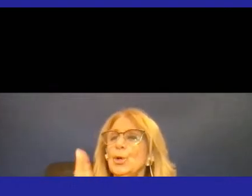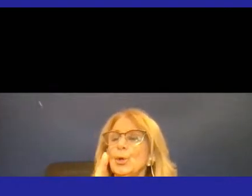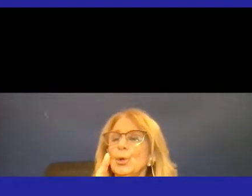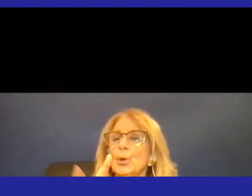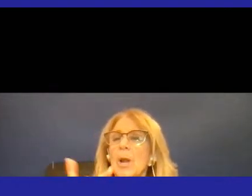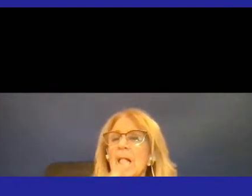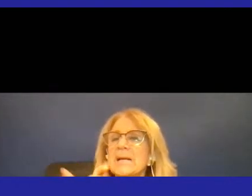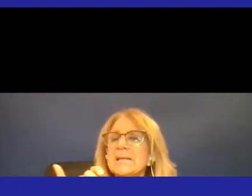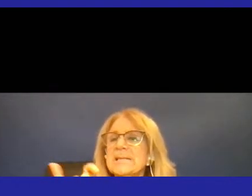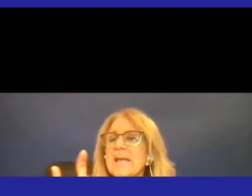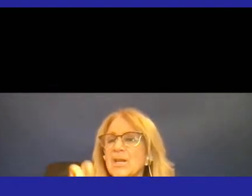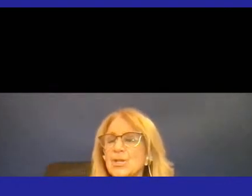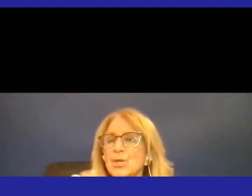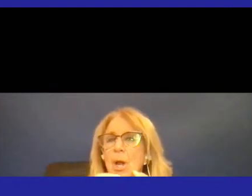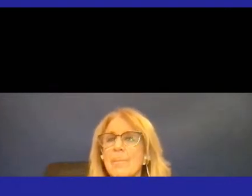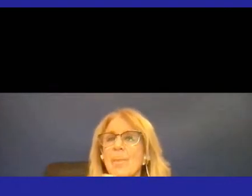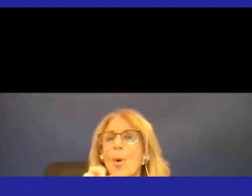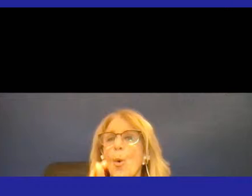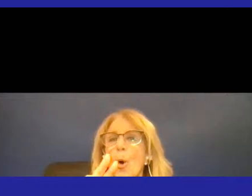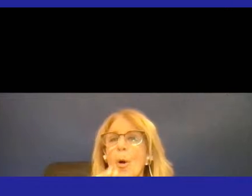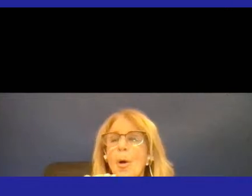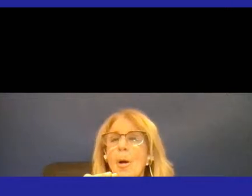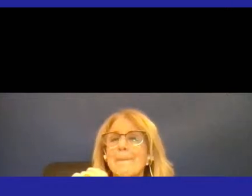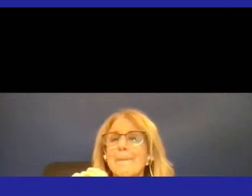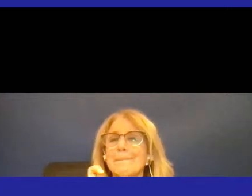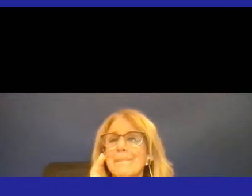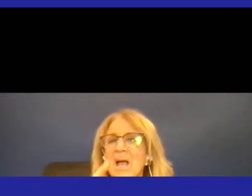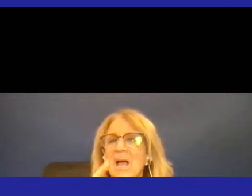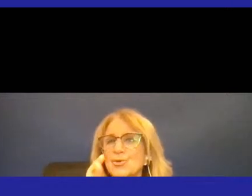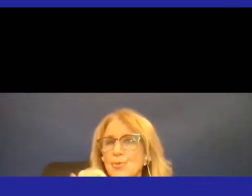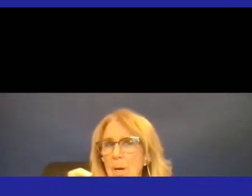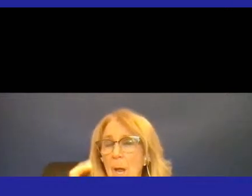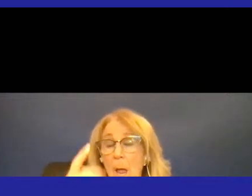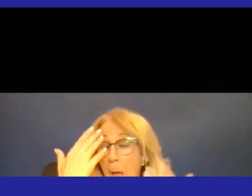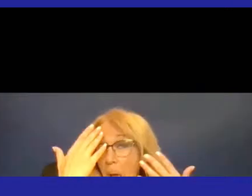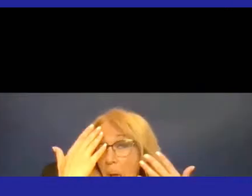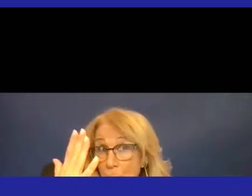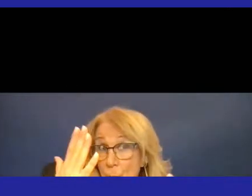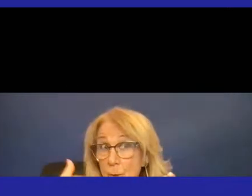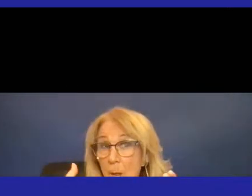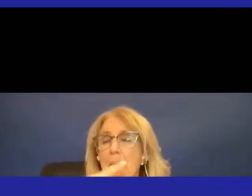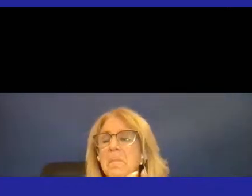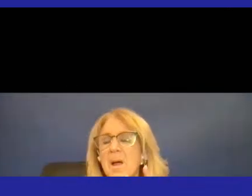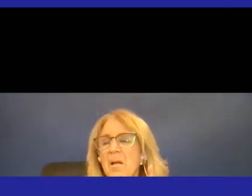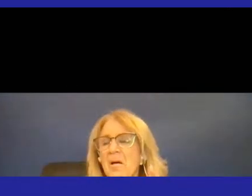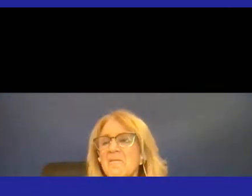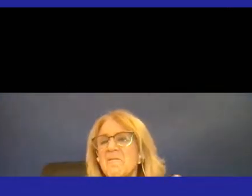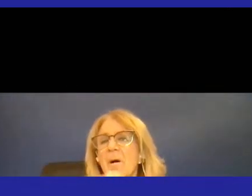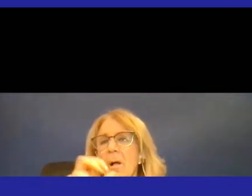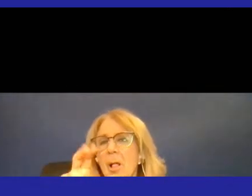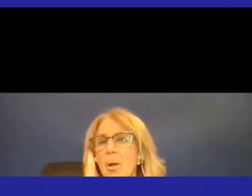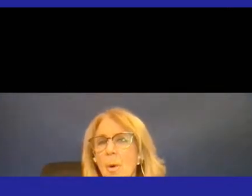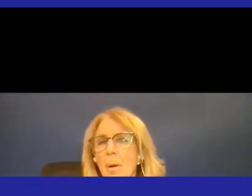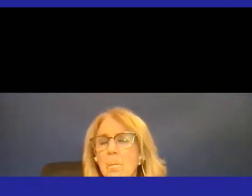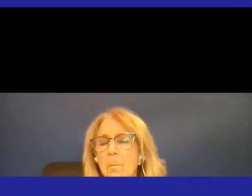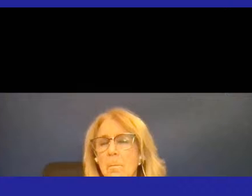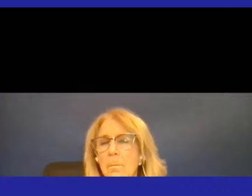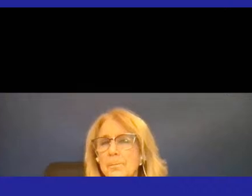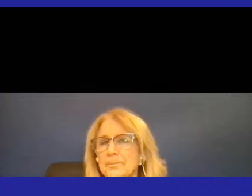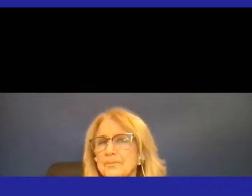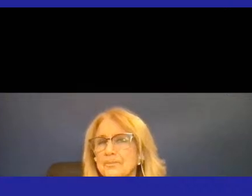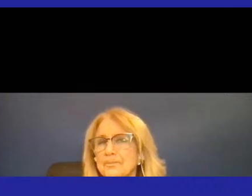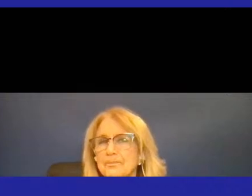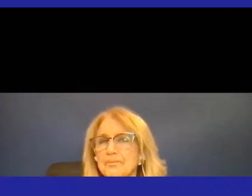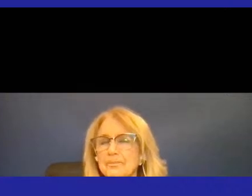or metric. I don't know where we are on it yet, but I could definitely follow up. But Seems there's, like it should be an or, yeah,